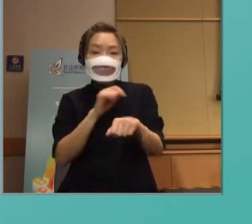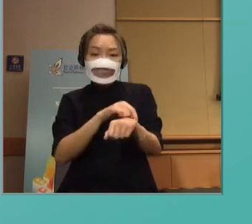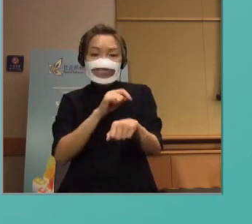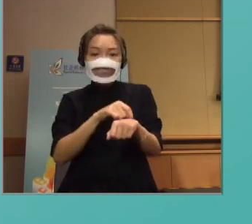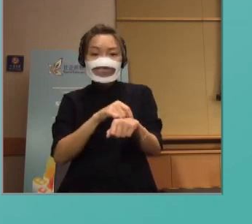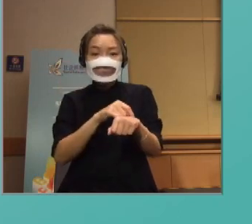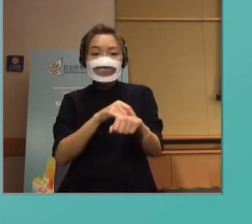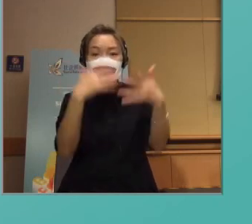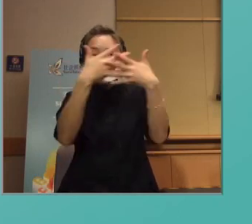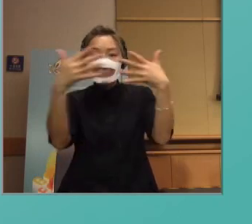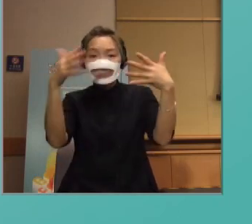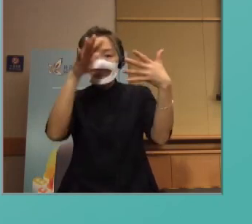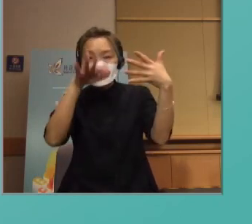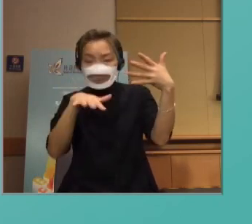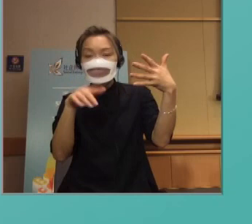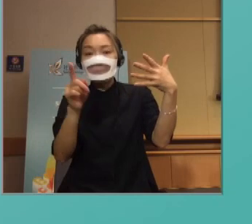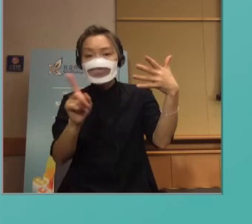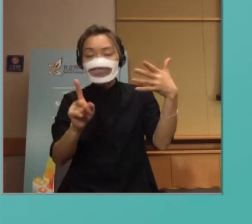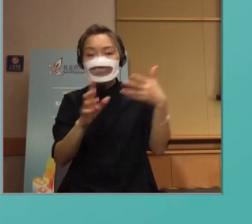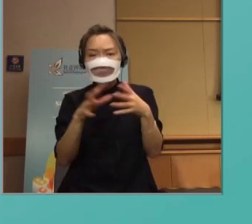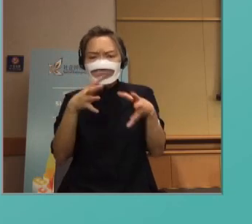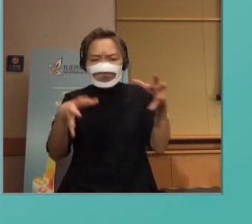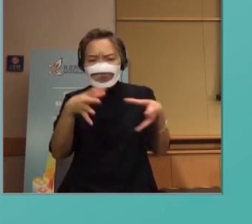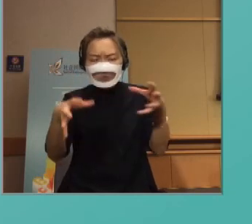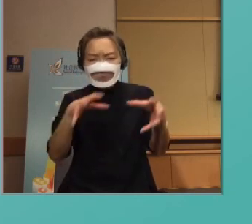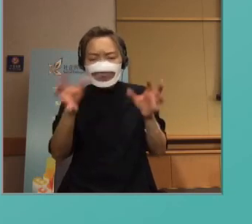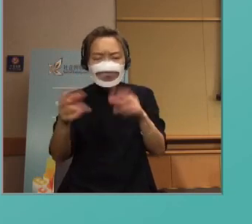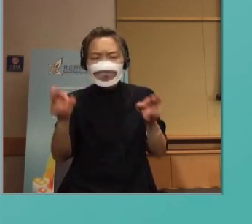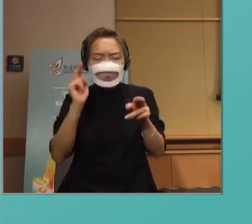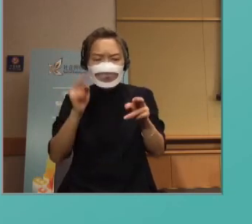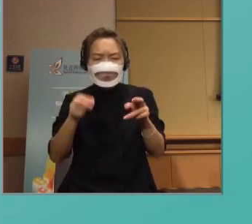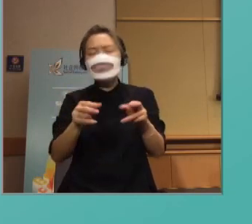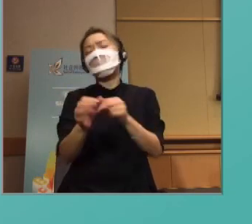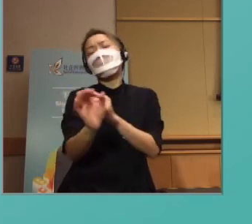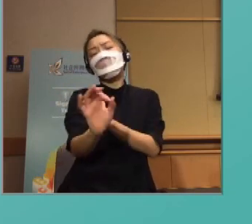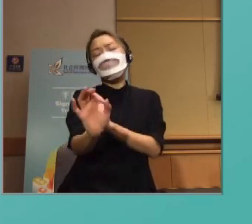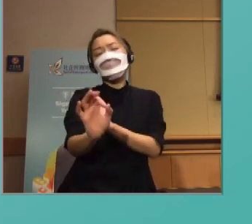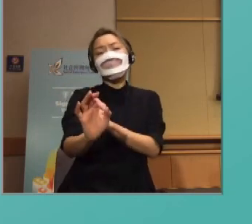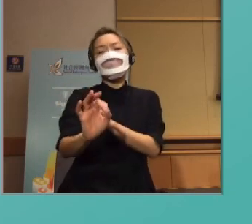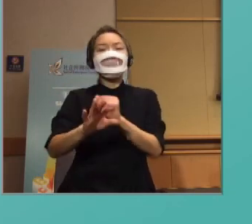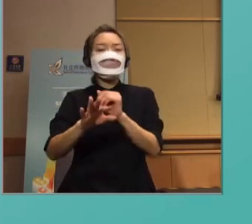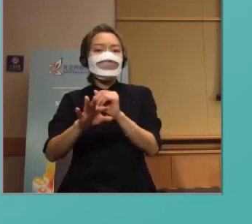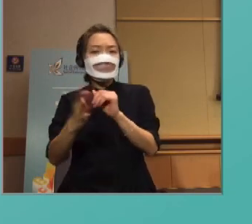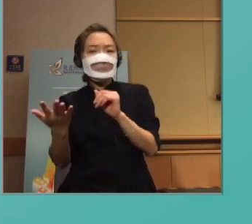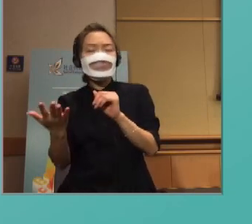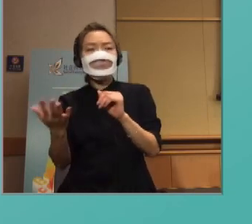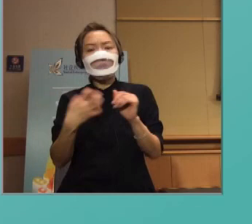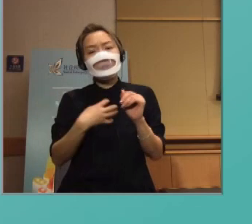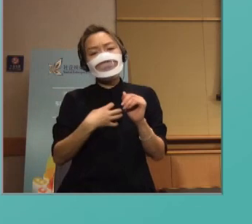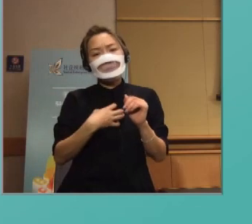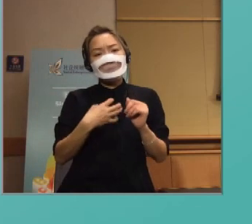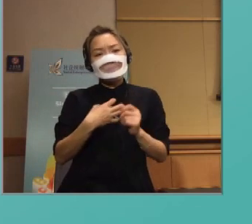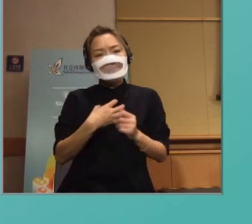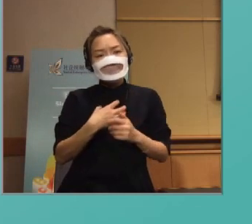No one has a crystal ball. We don't know how fast it's going to go, but I have a good feeling that within 2 bull cycles from